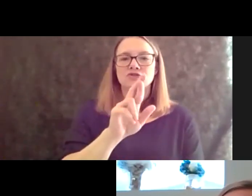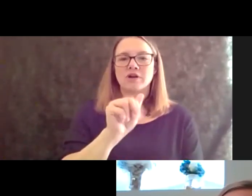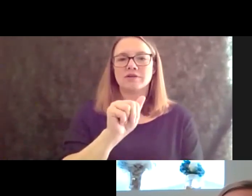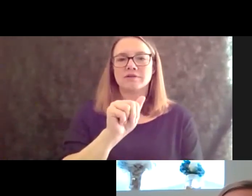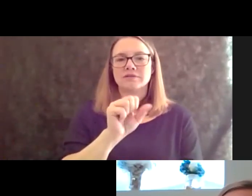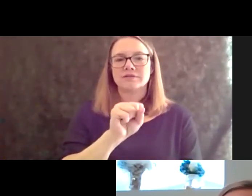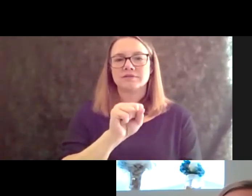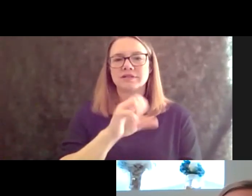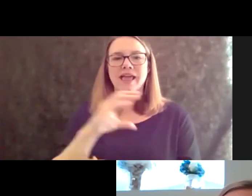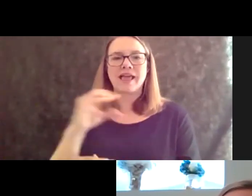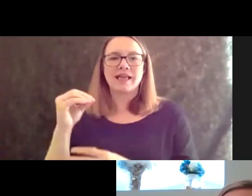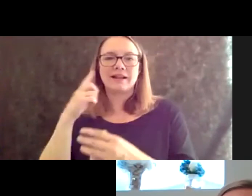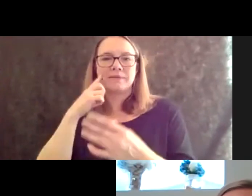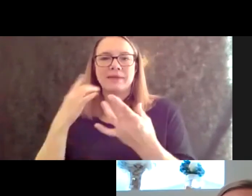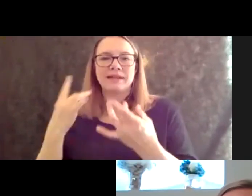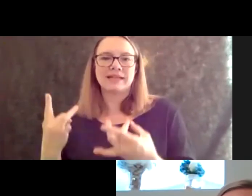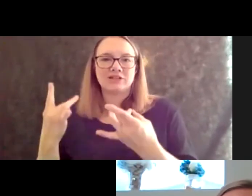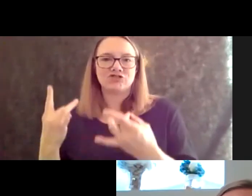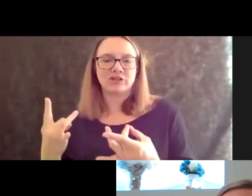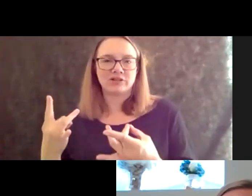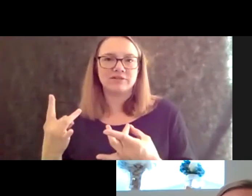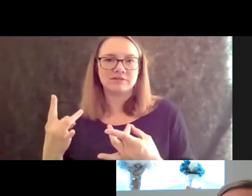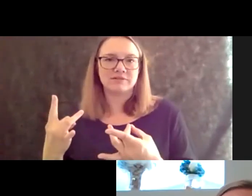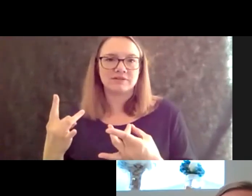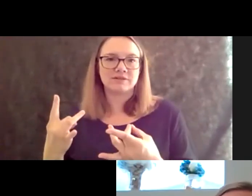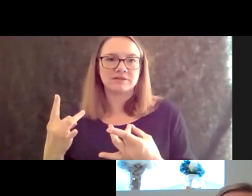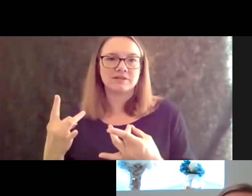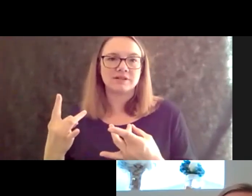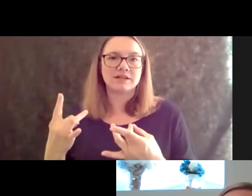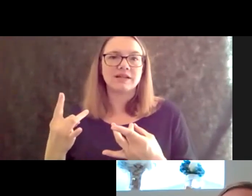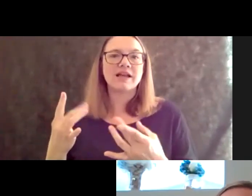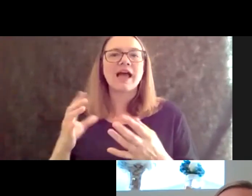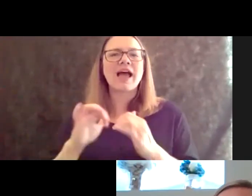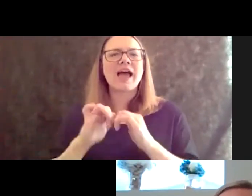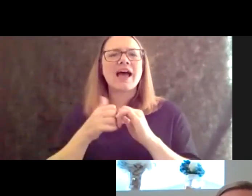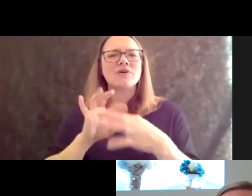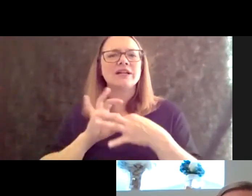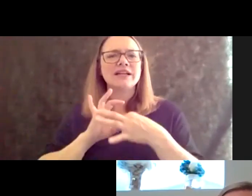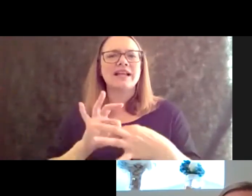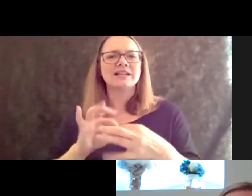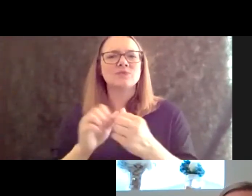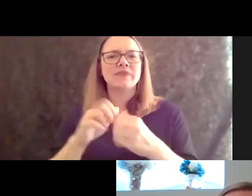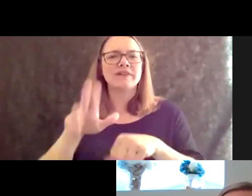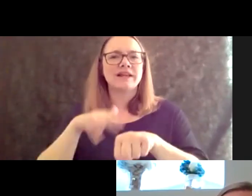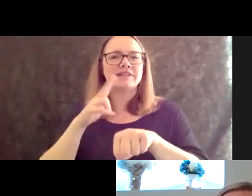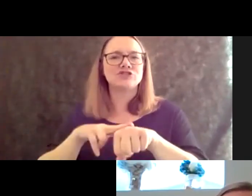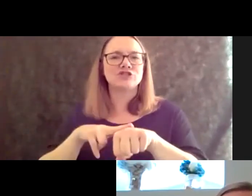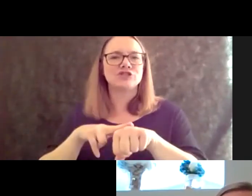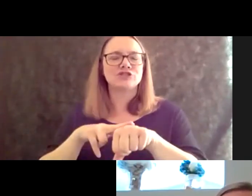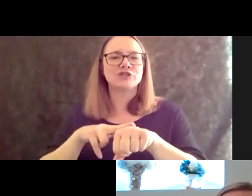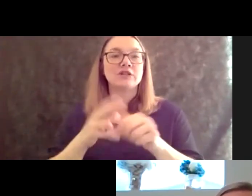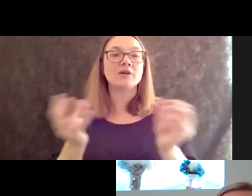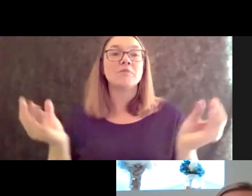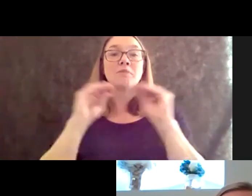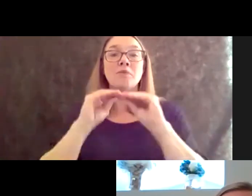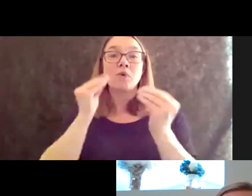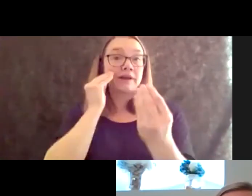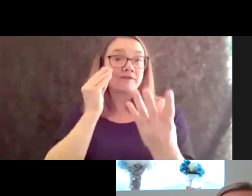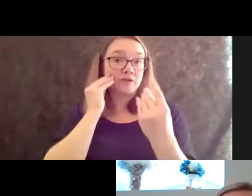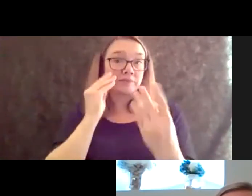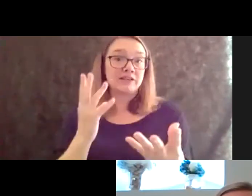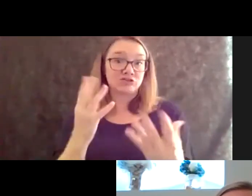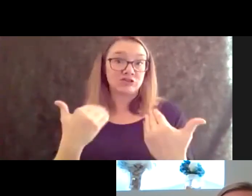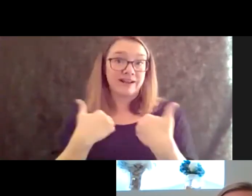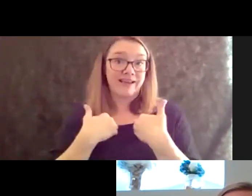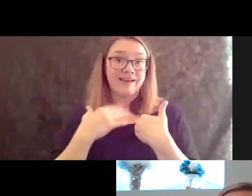how to meditate and connect with nature. So there's more information, I think, on